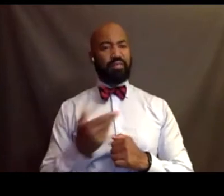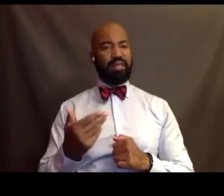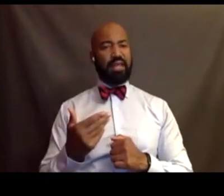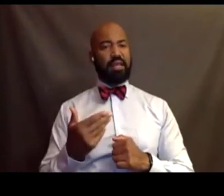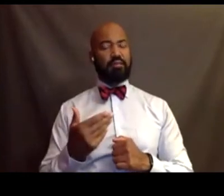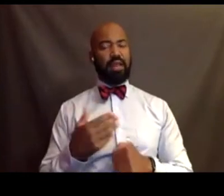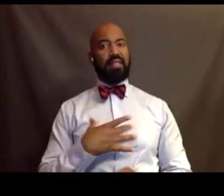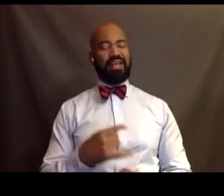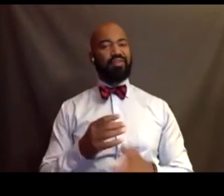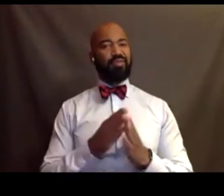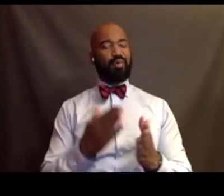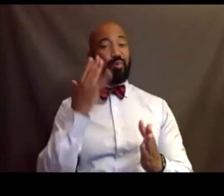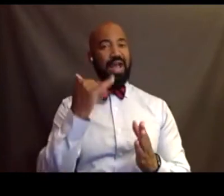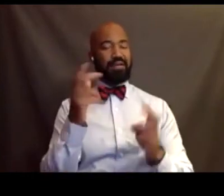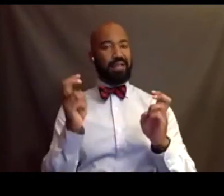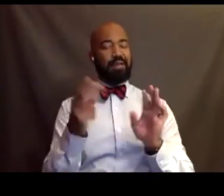love the book so much.